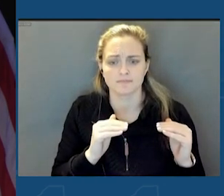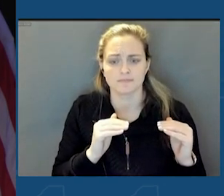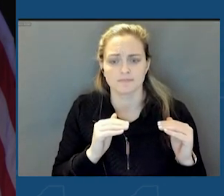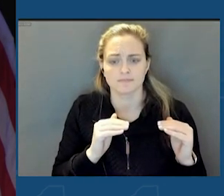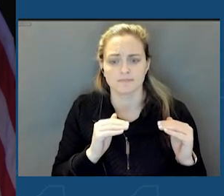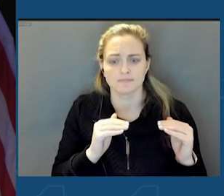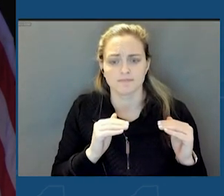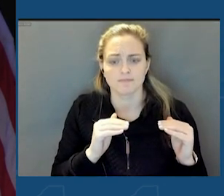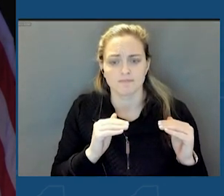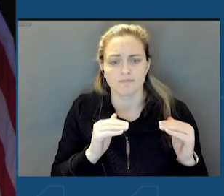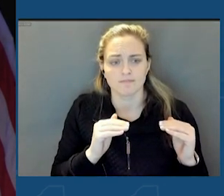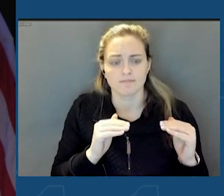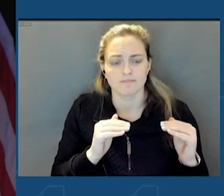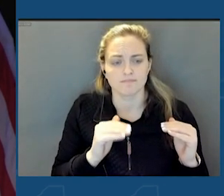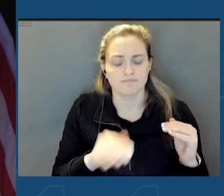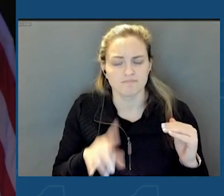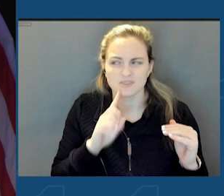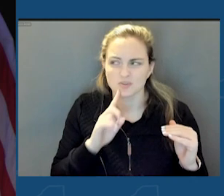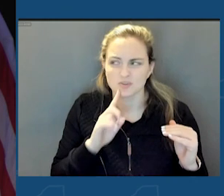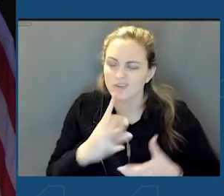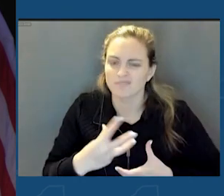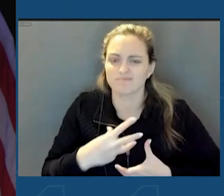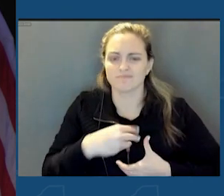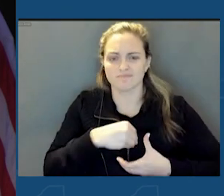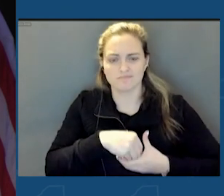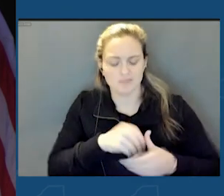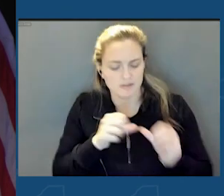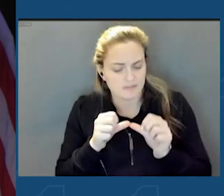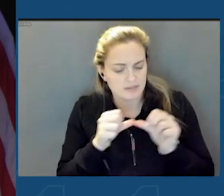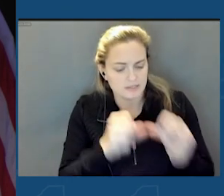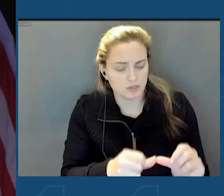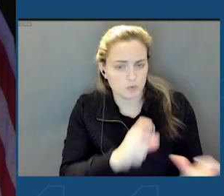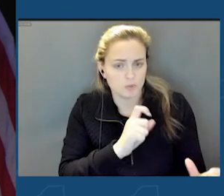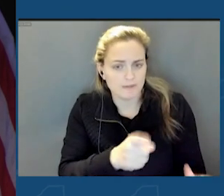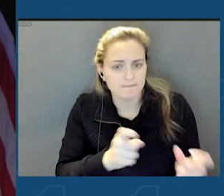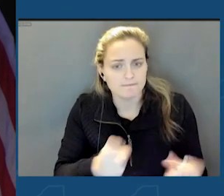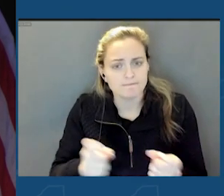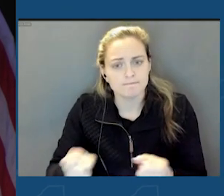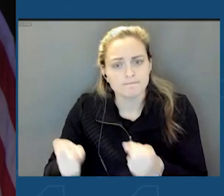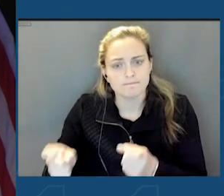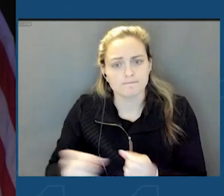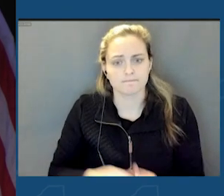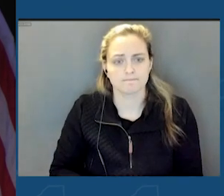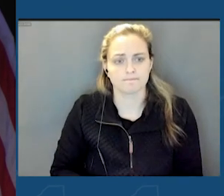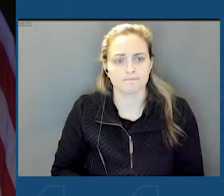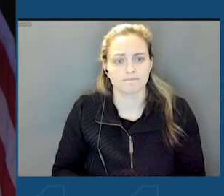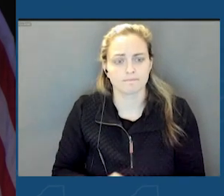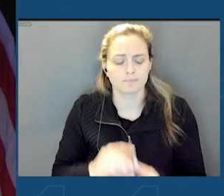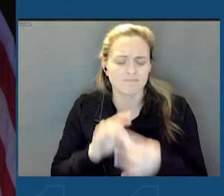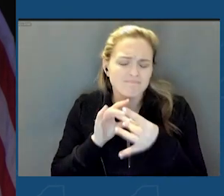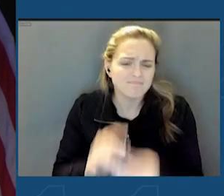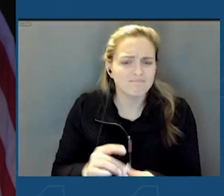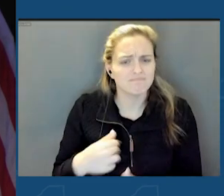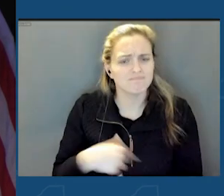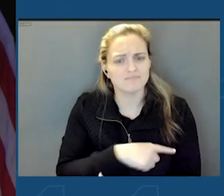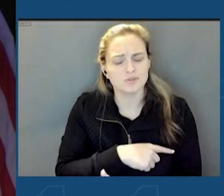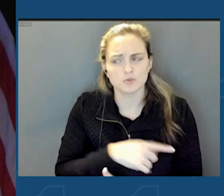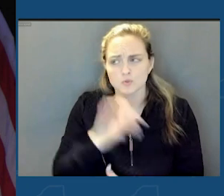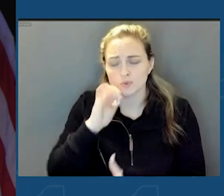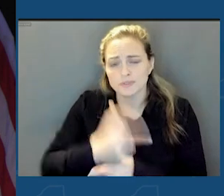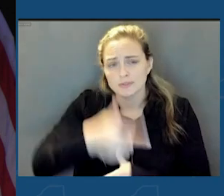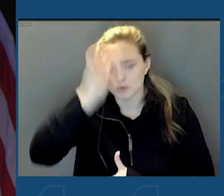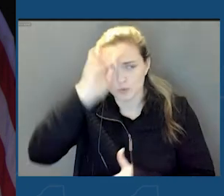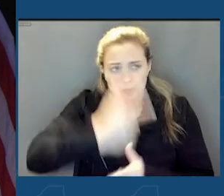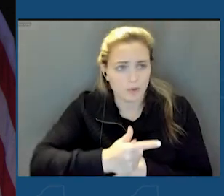So galvanize in us the act of continued giving and bond us to our sisters and brothers